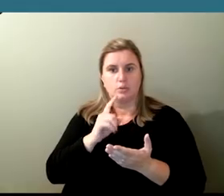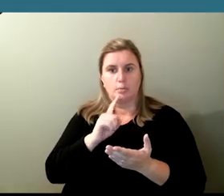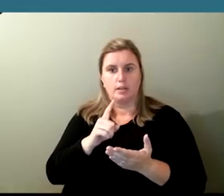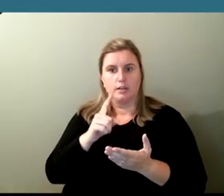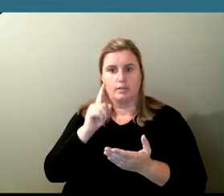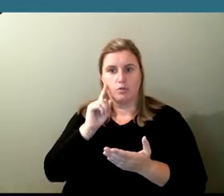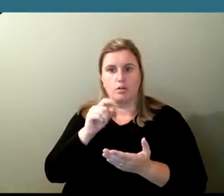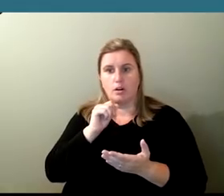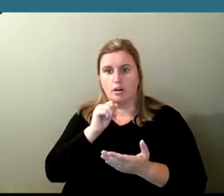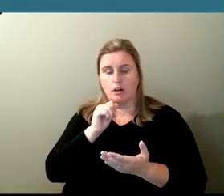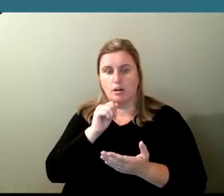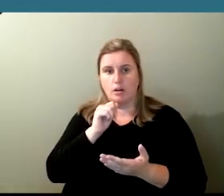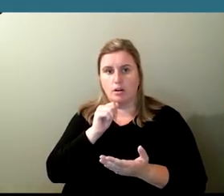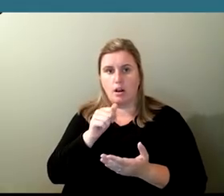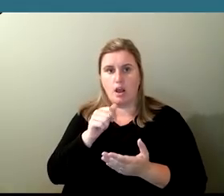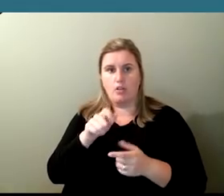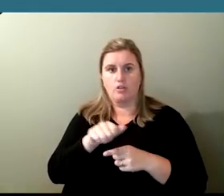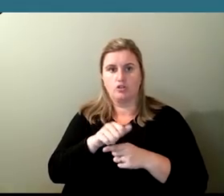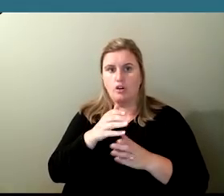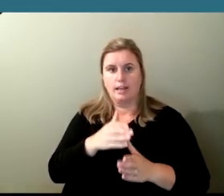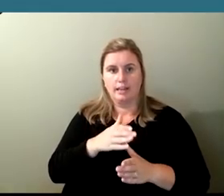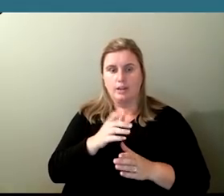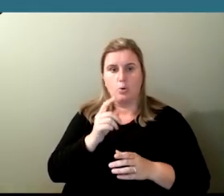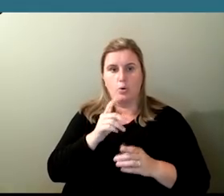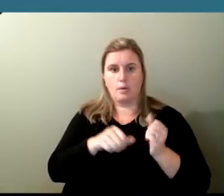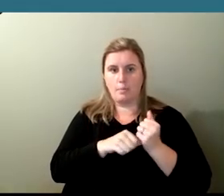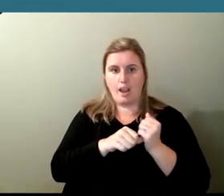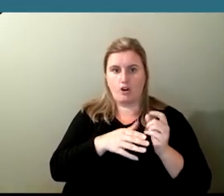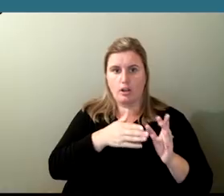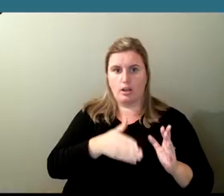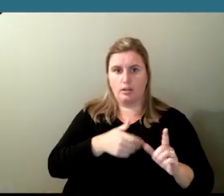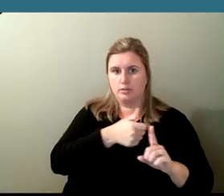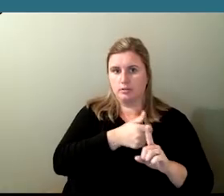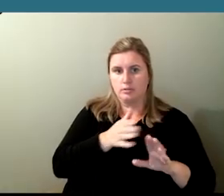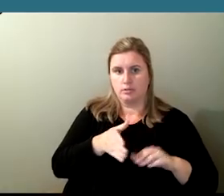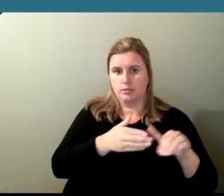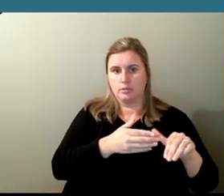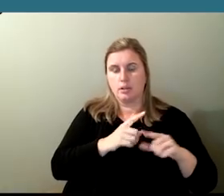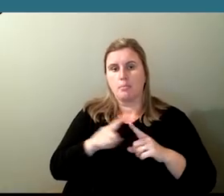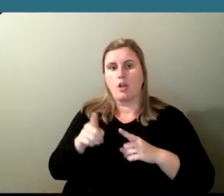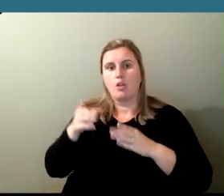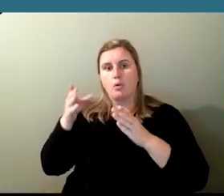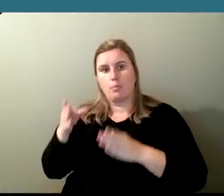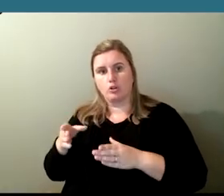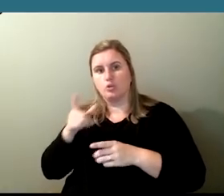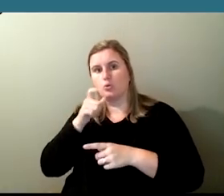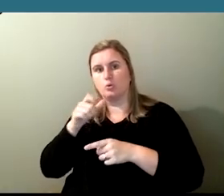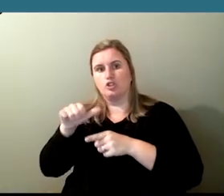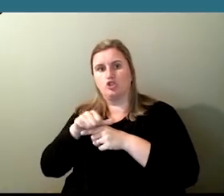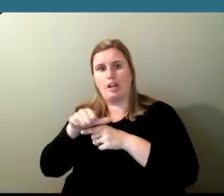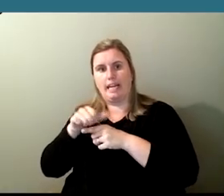not the trainees or the paraeducator implement target behaviors, but for the